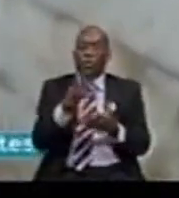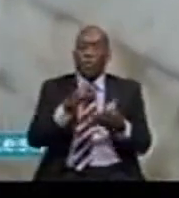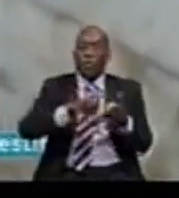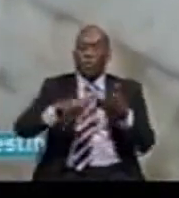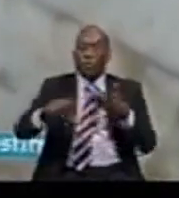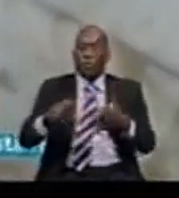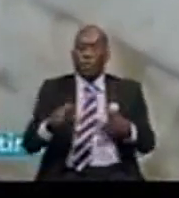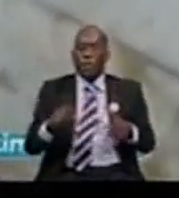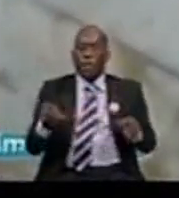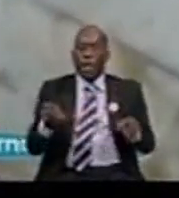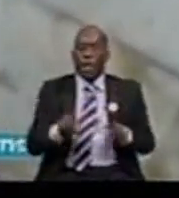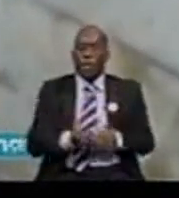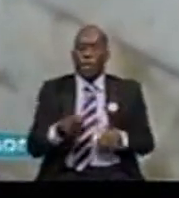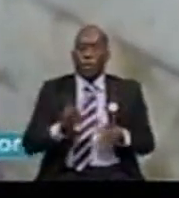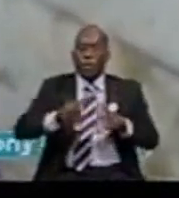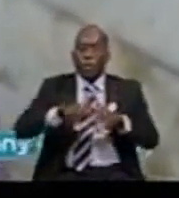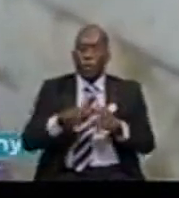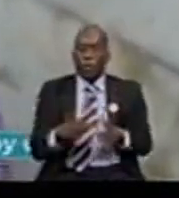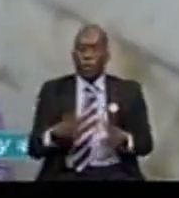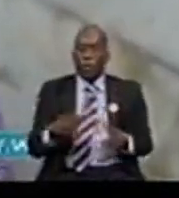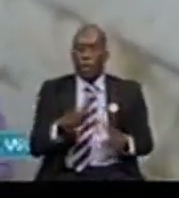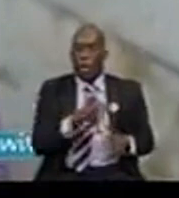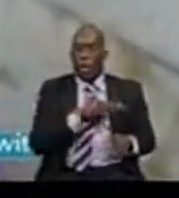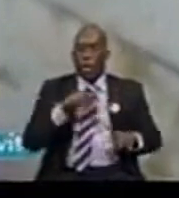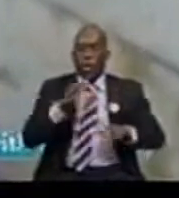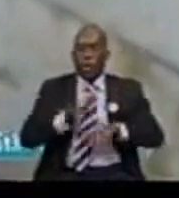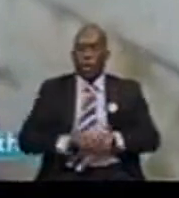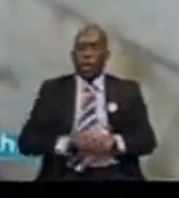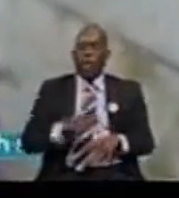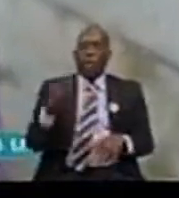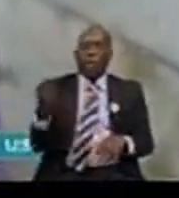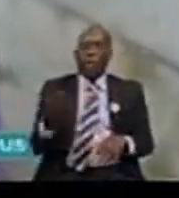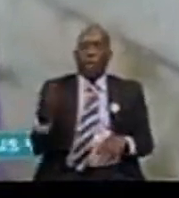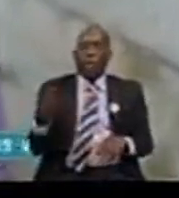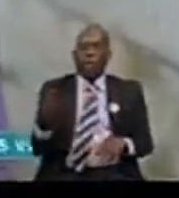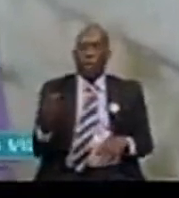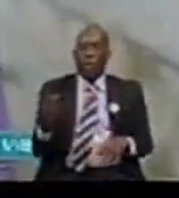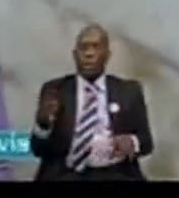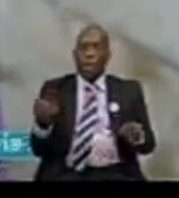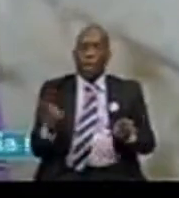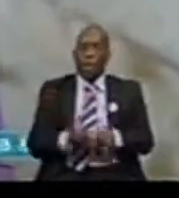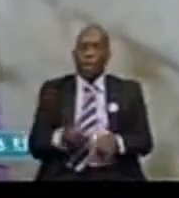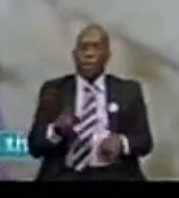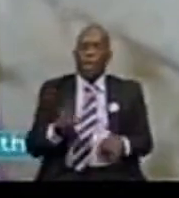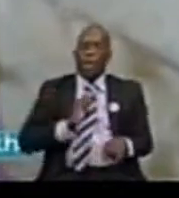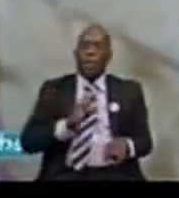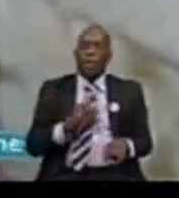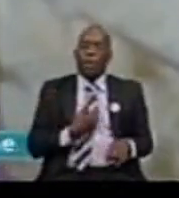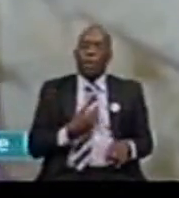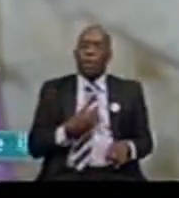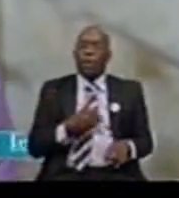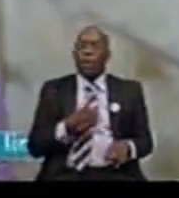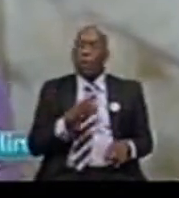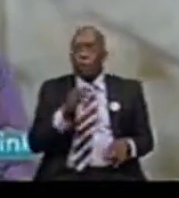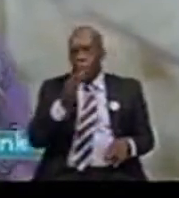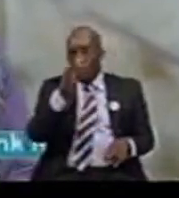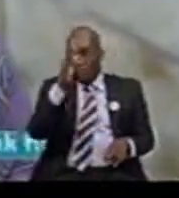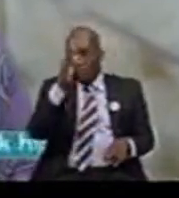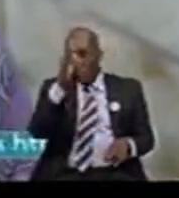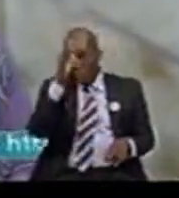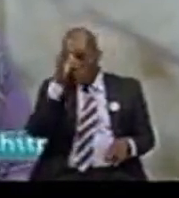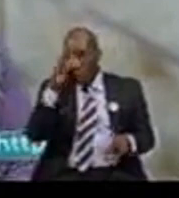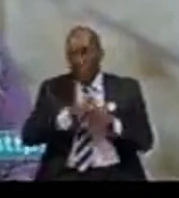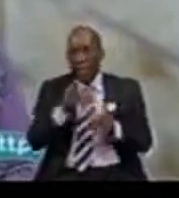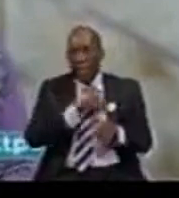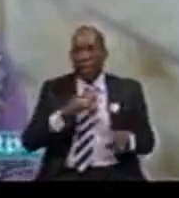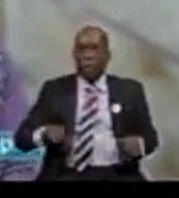my spoken words. And on Thursday, the first day of this program, as our Father in the Lord, after his topic, the three